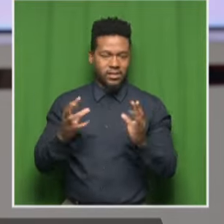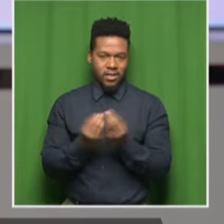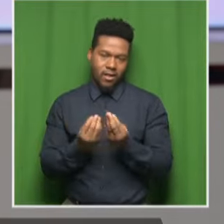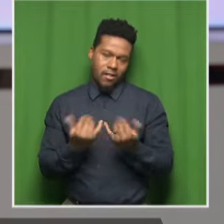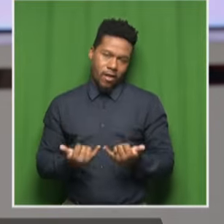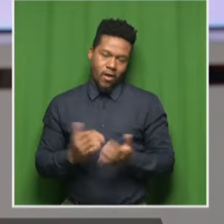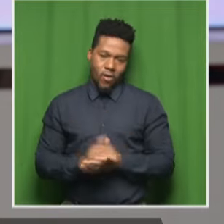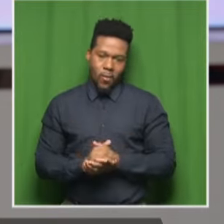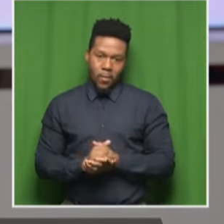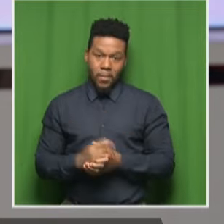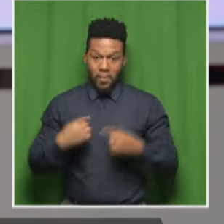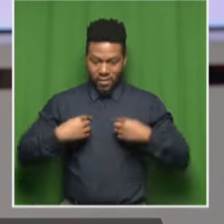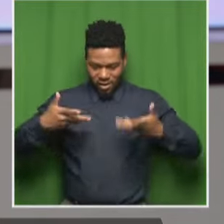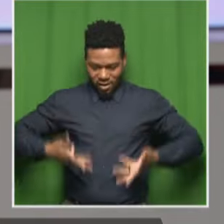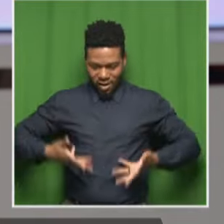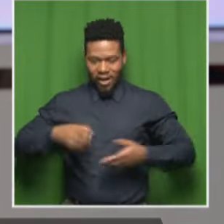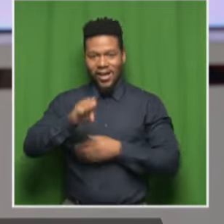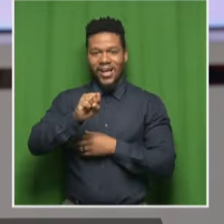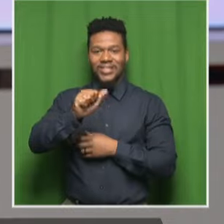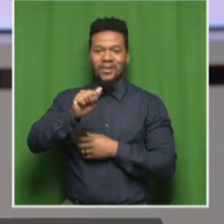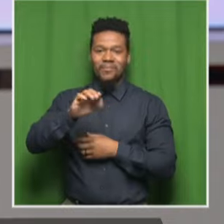and being on SABC.